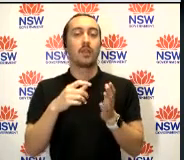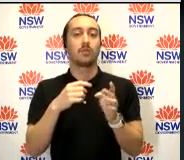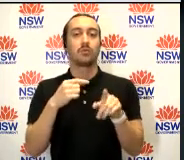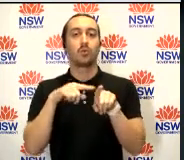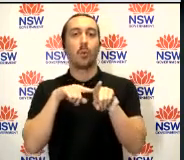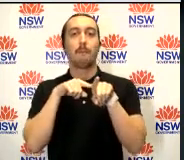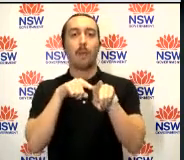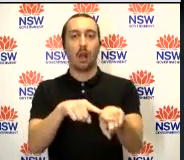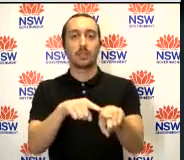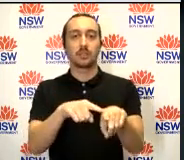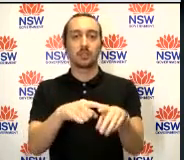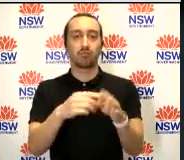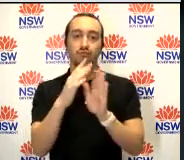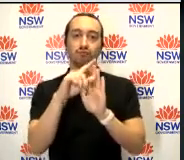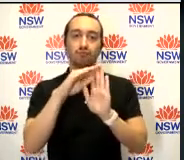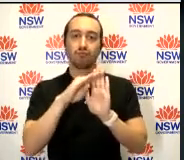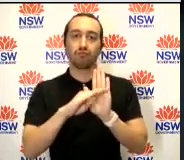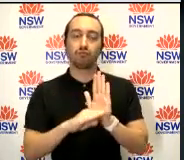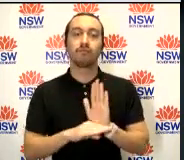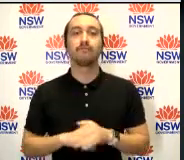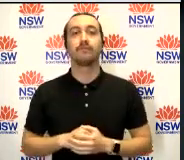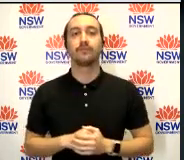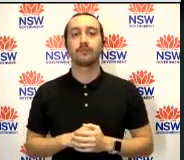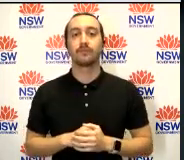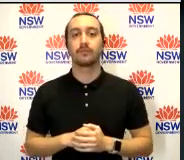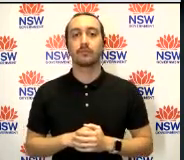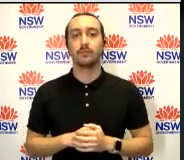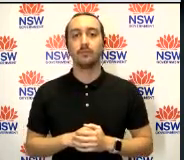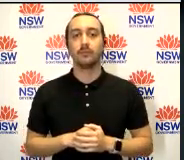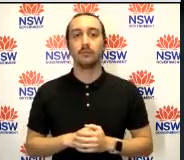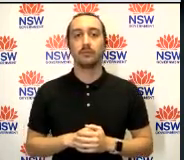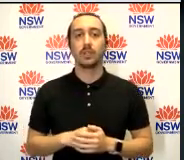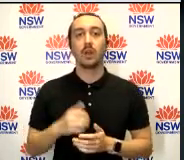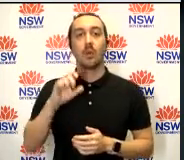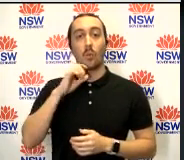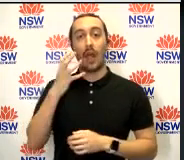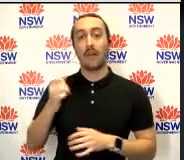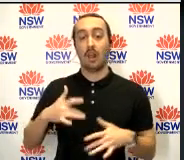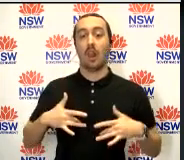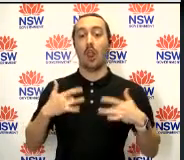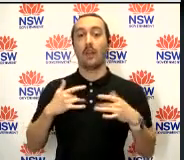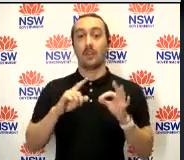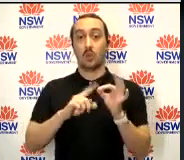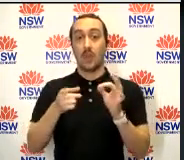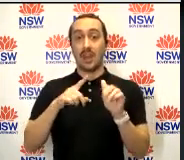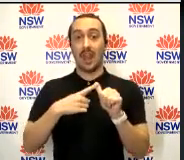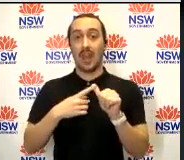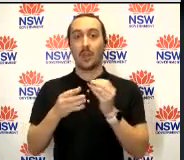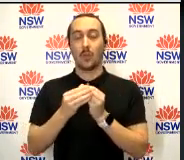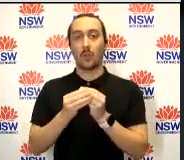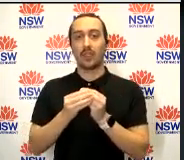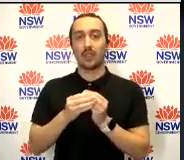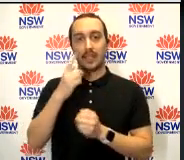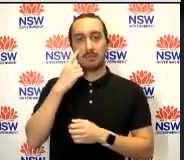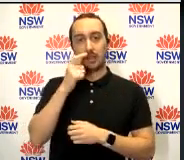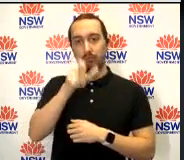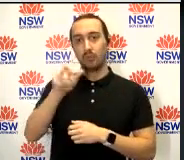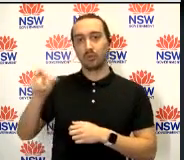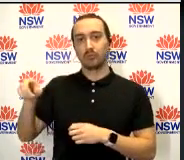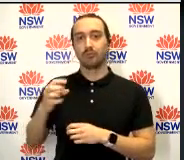We will then finish off with a live Q&A session with the inspectors. We will now commence the presentation.